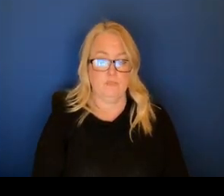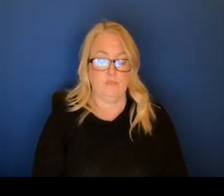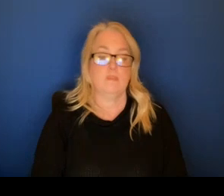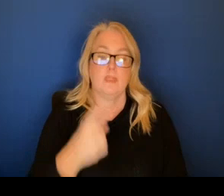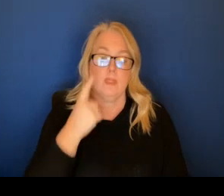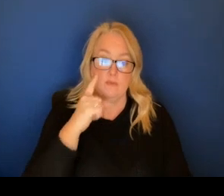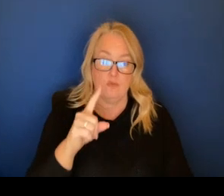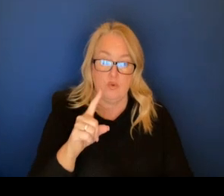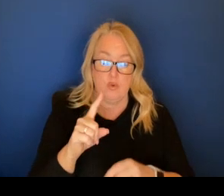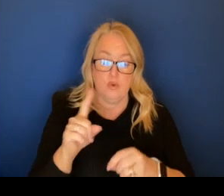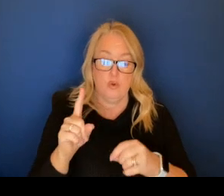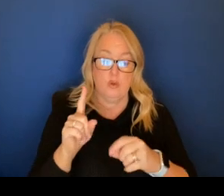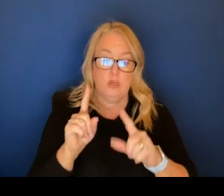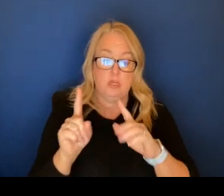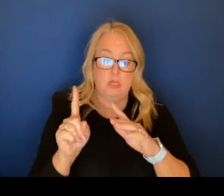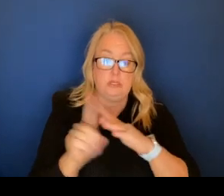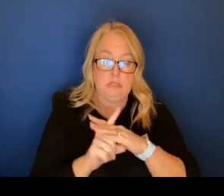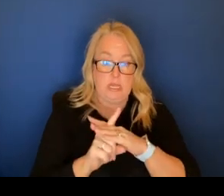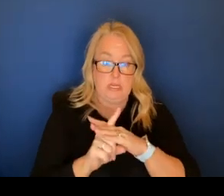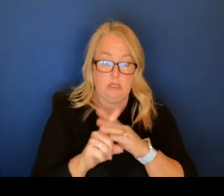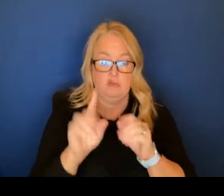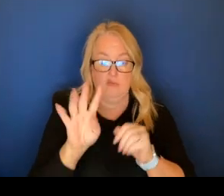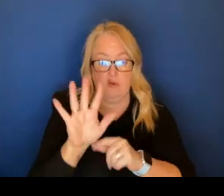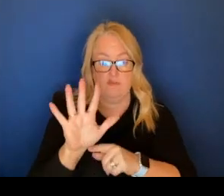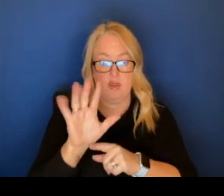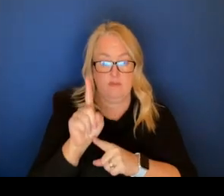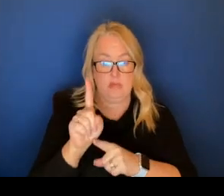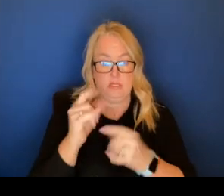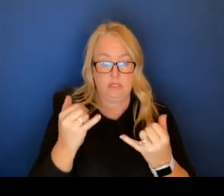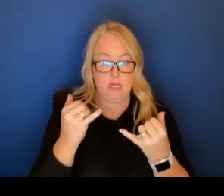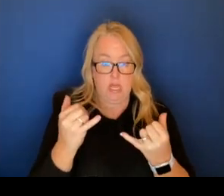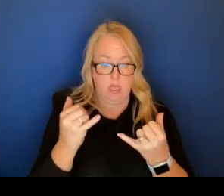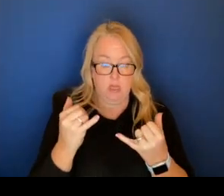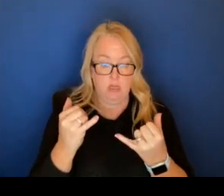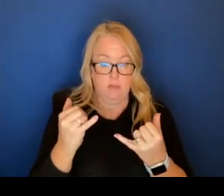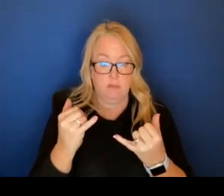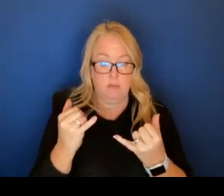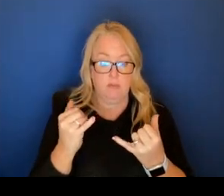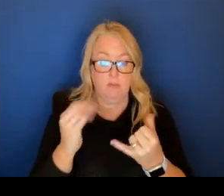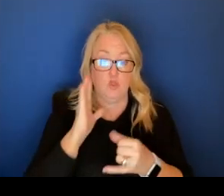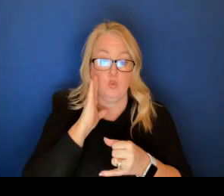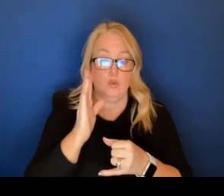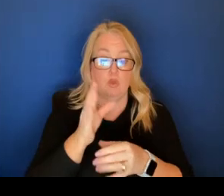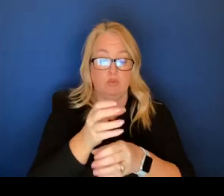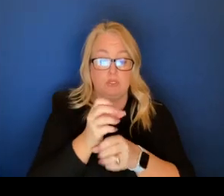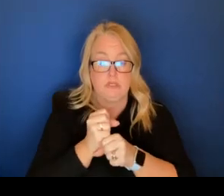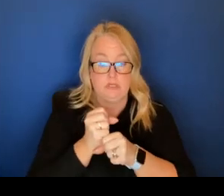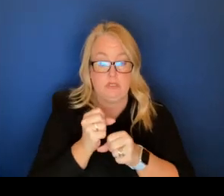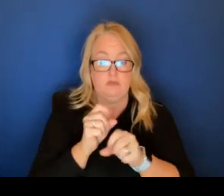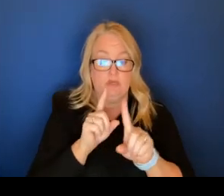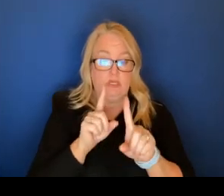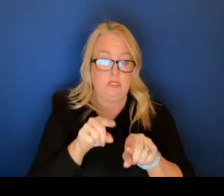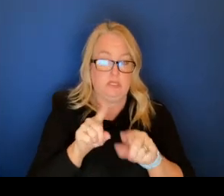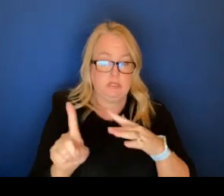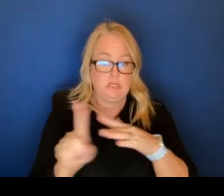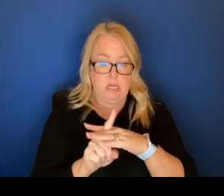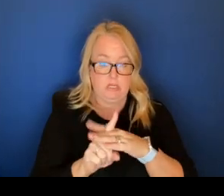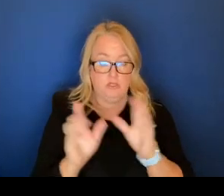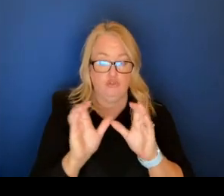For attending at least 45 minutes of today's presentation, you will receive an attendance